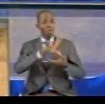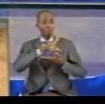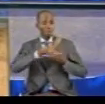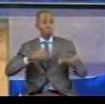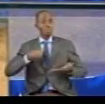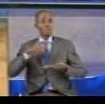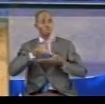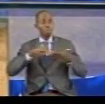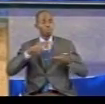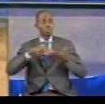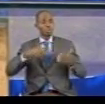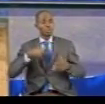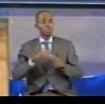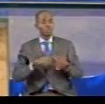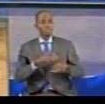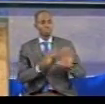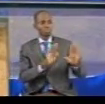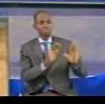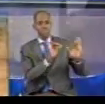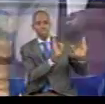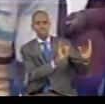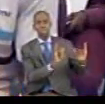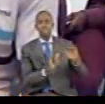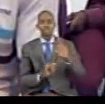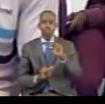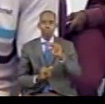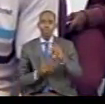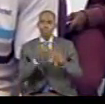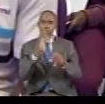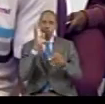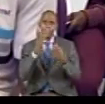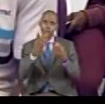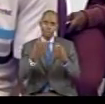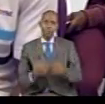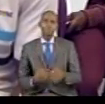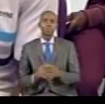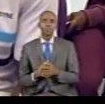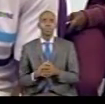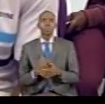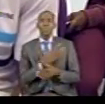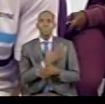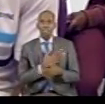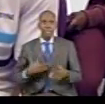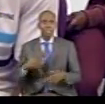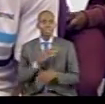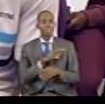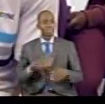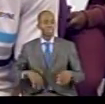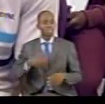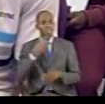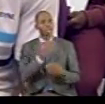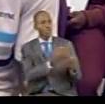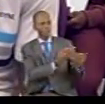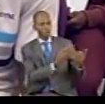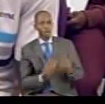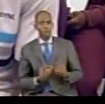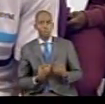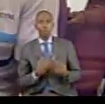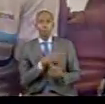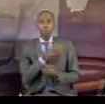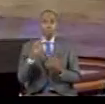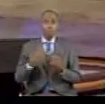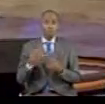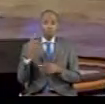Don't come, you're welcome. And he said, come. And when Peter was